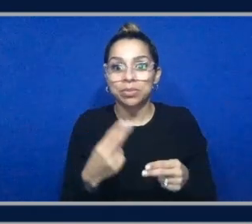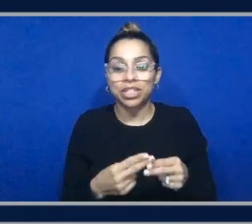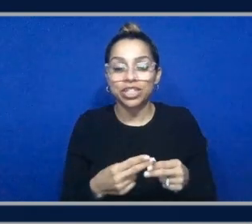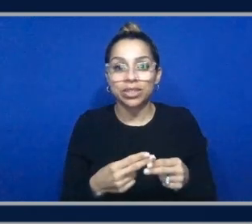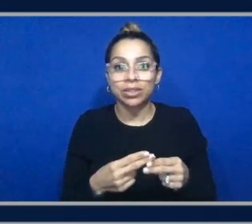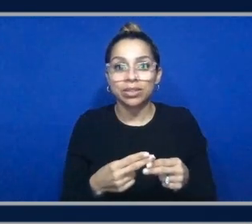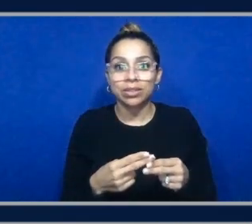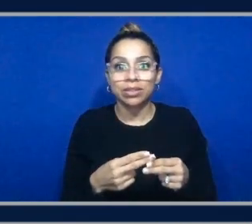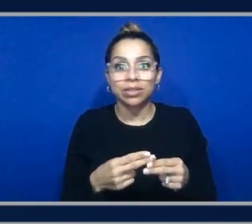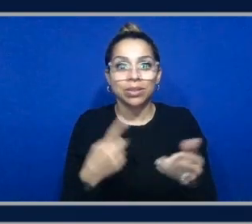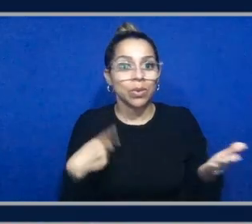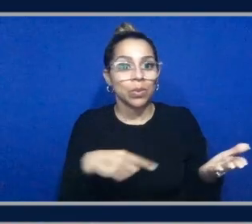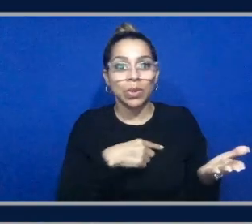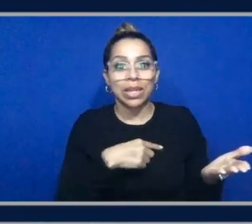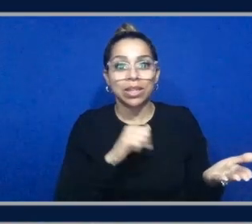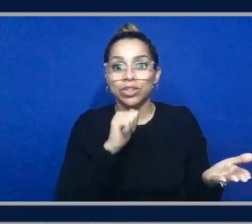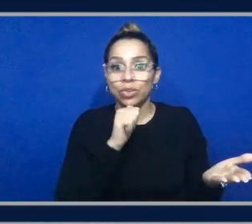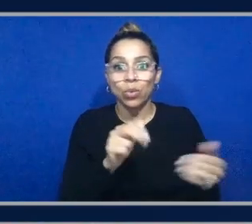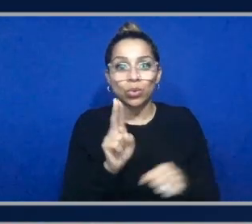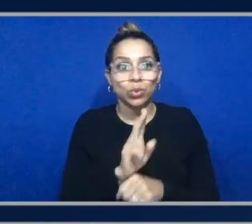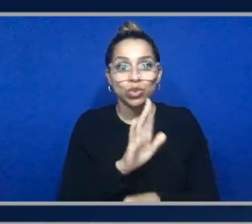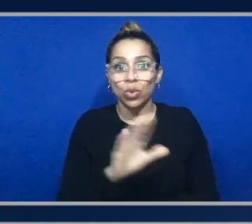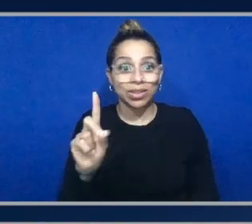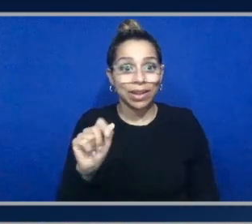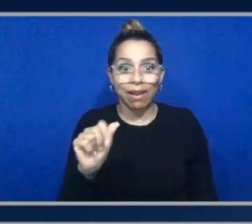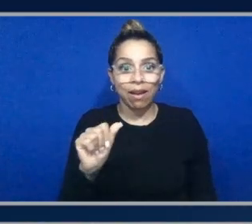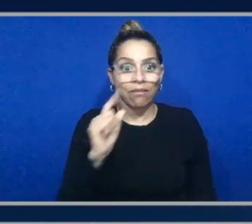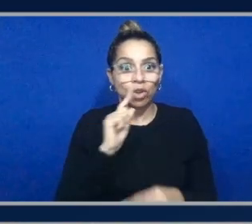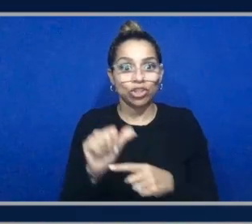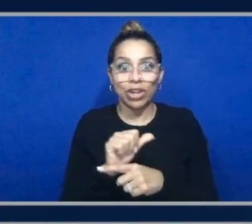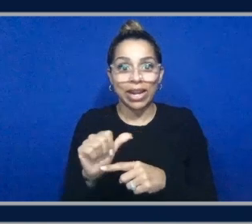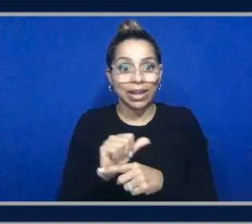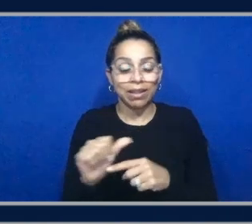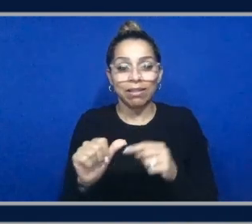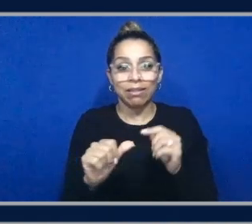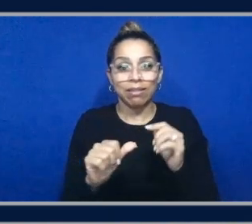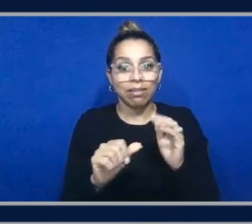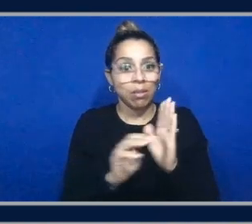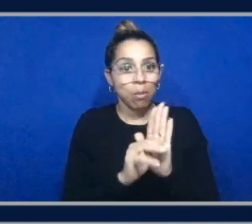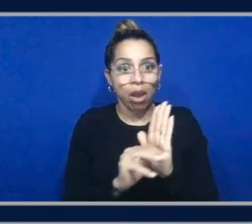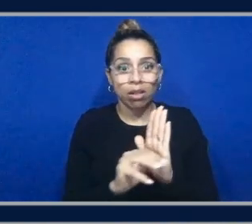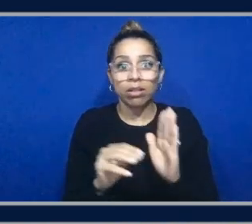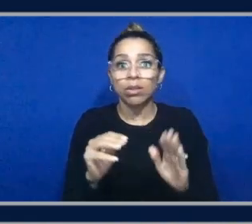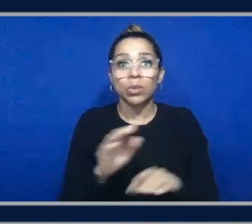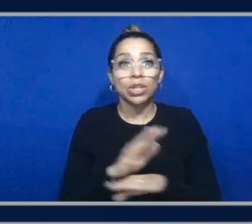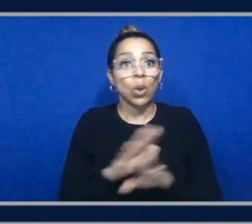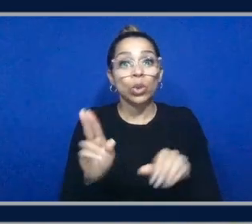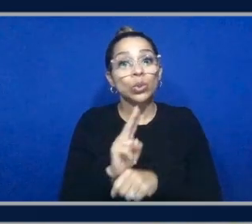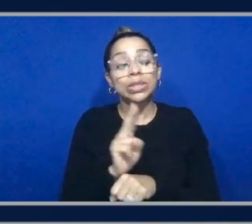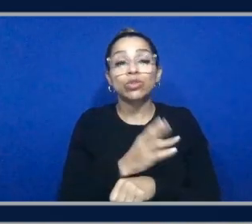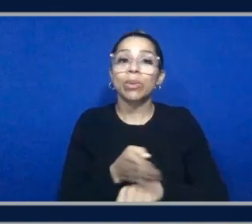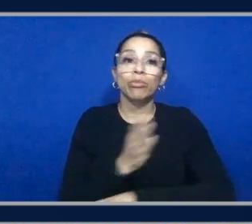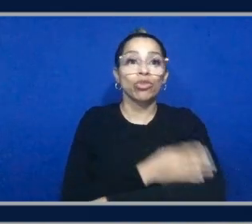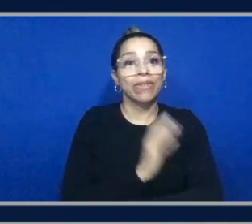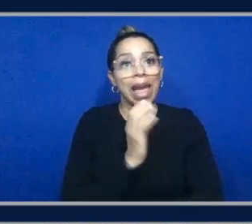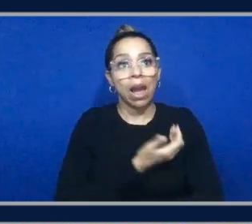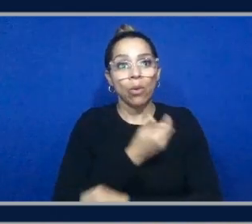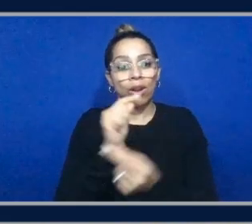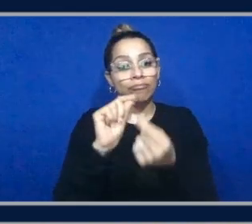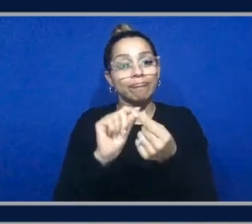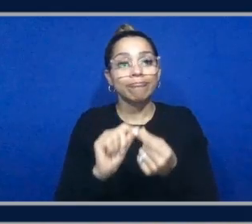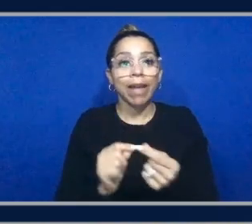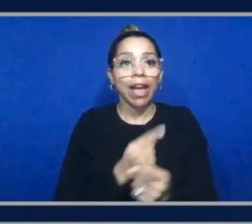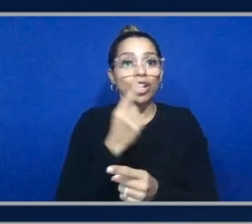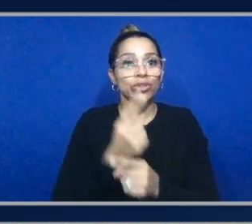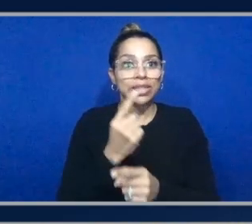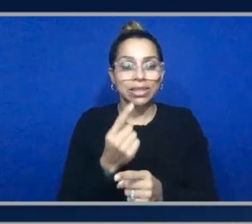don't use your data to train the model. We don't use it to kind of improve our accuracy. So this is a way that users can leverage a